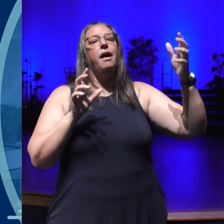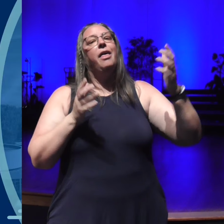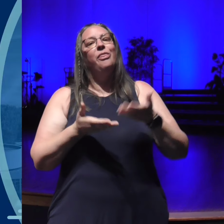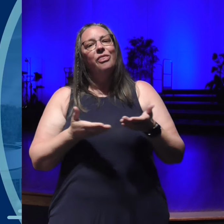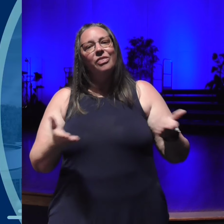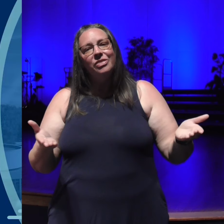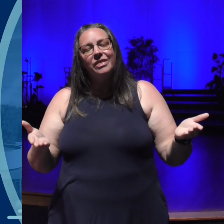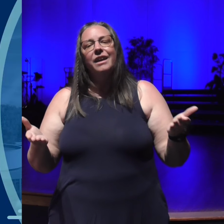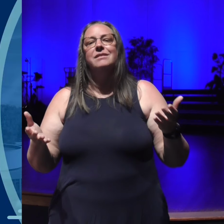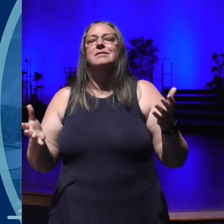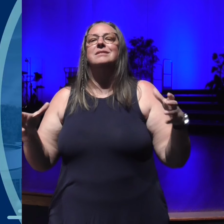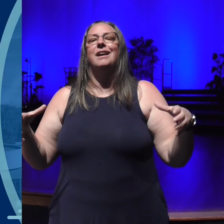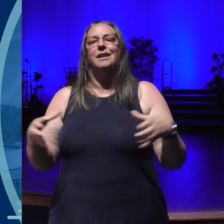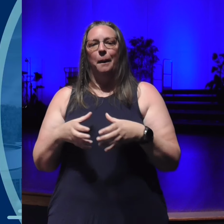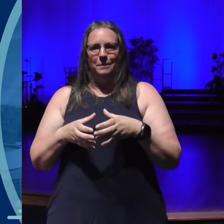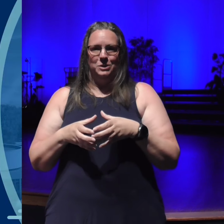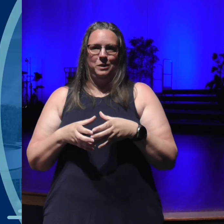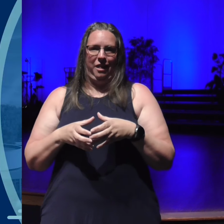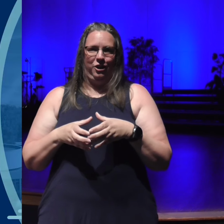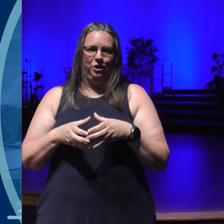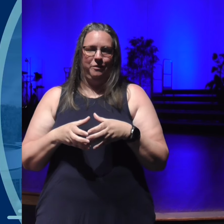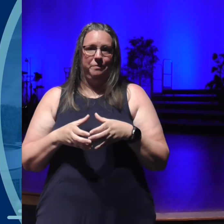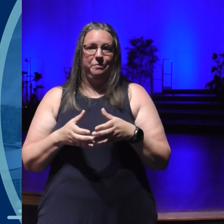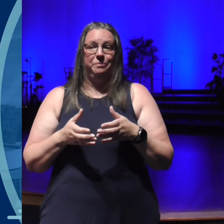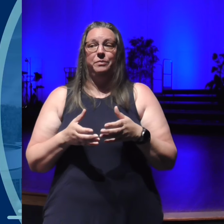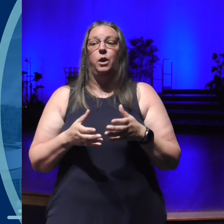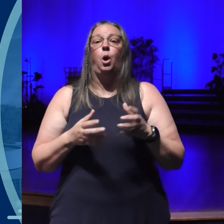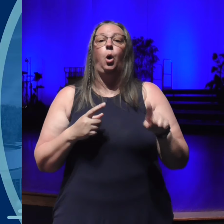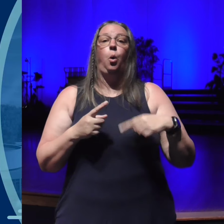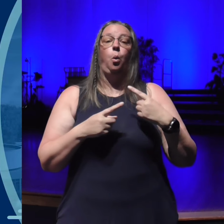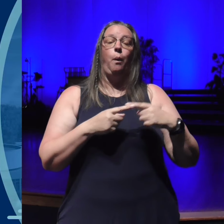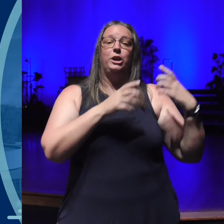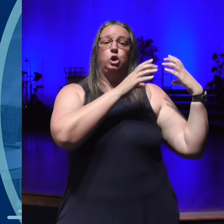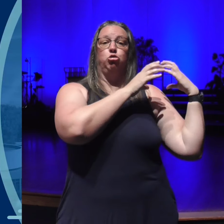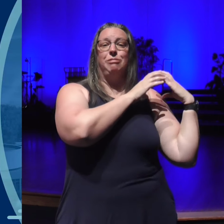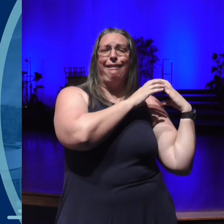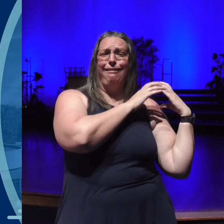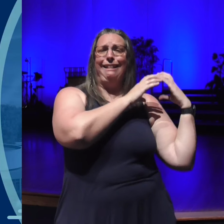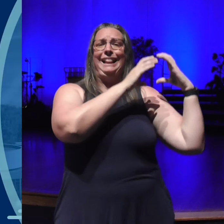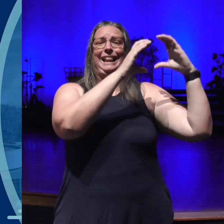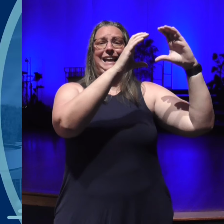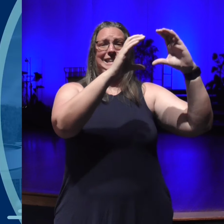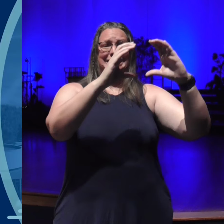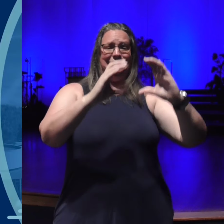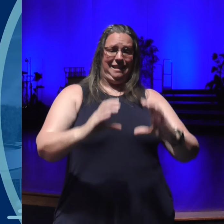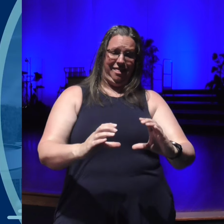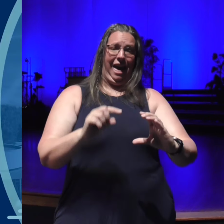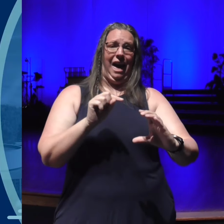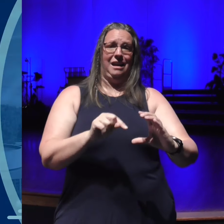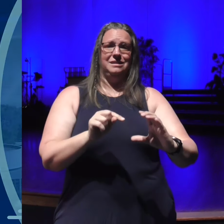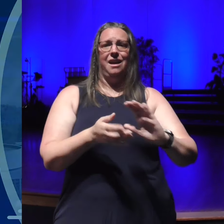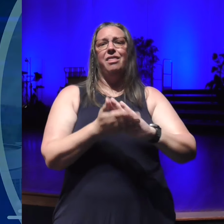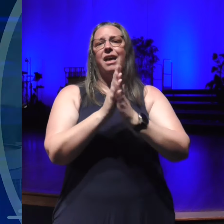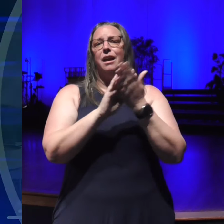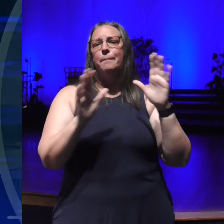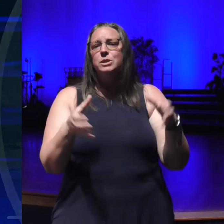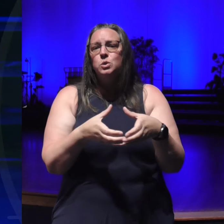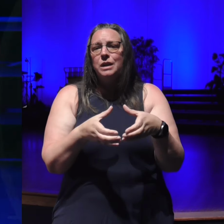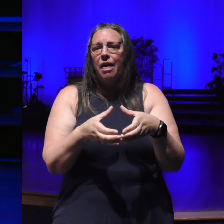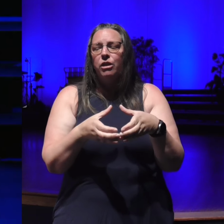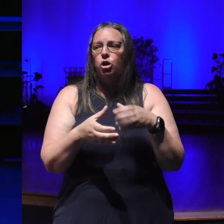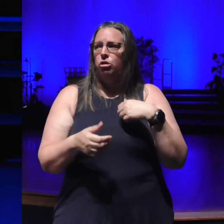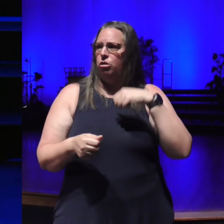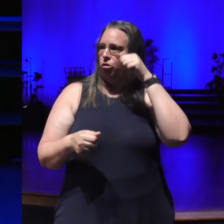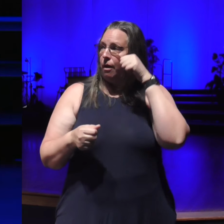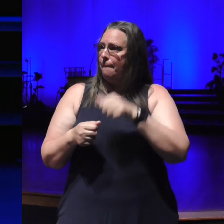release the weight on your shoulders, things wouldn't fall apart but come together. Mark Nepo said of Atlas, you